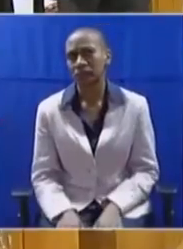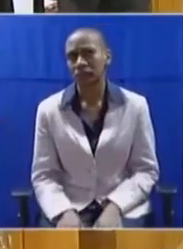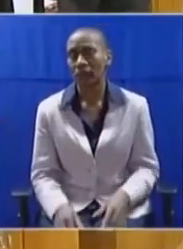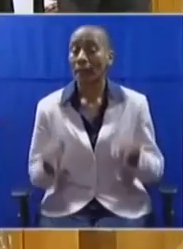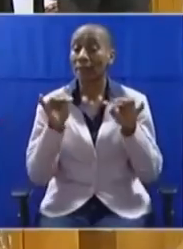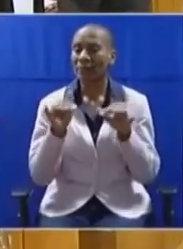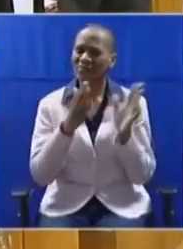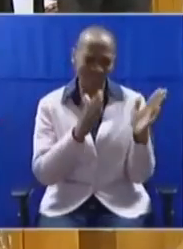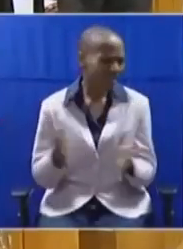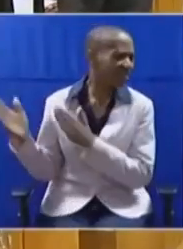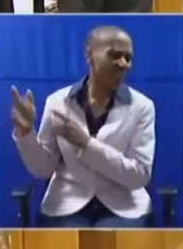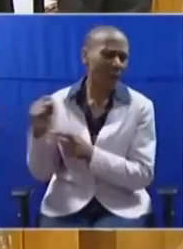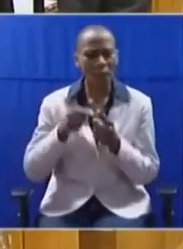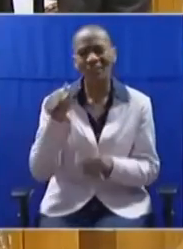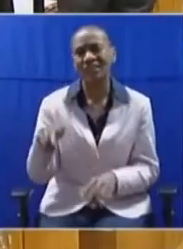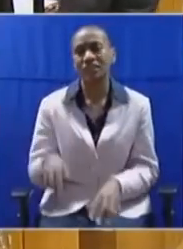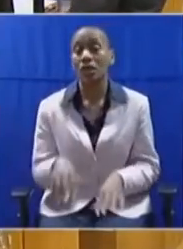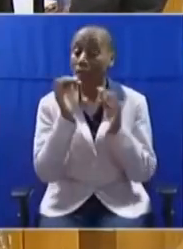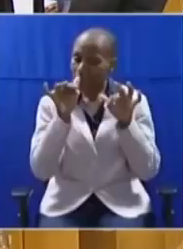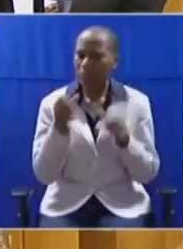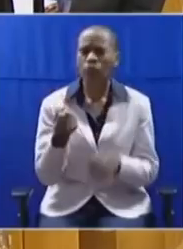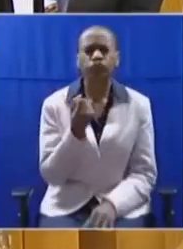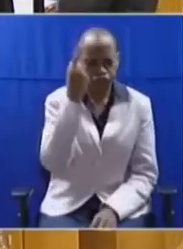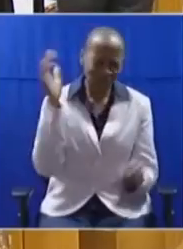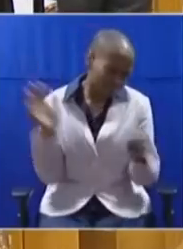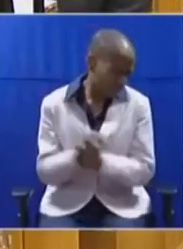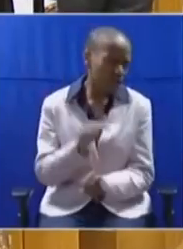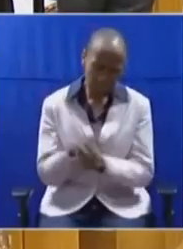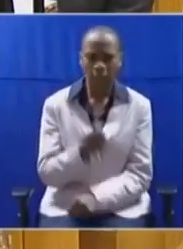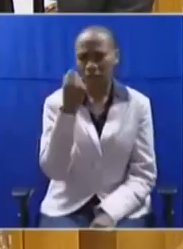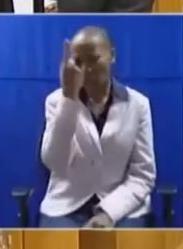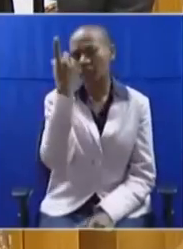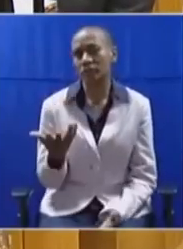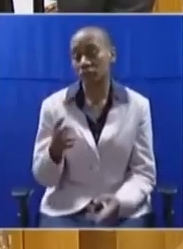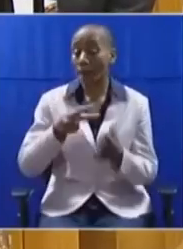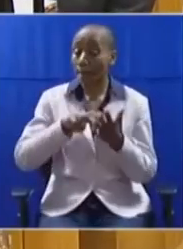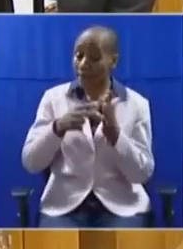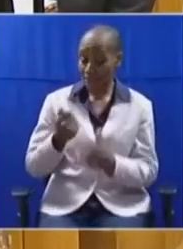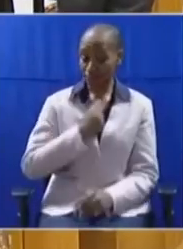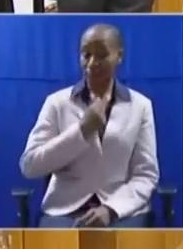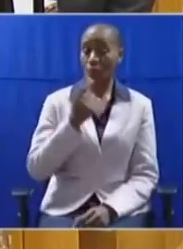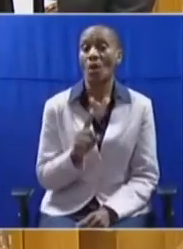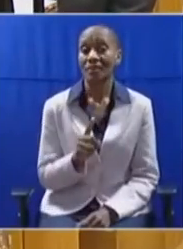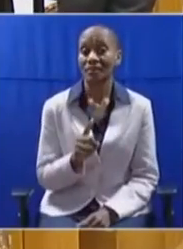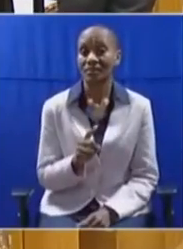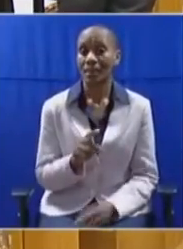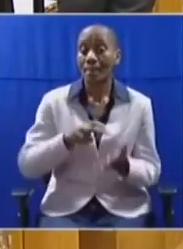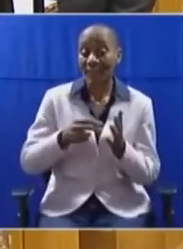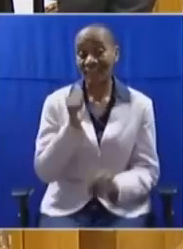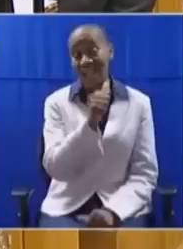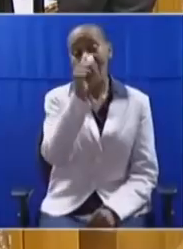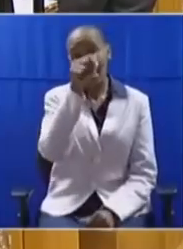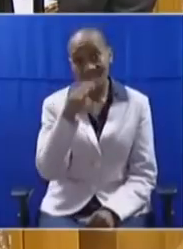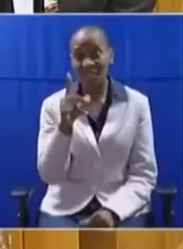beyond because they understand fully what our intent is as the African National